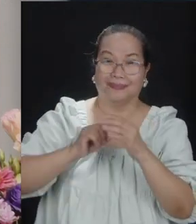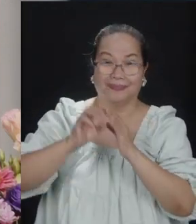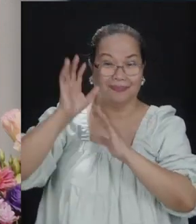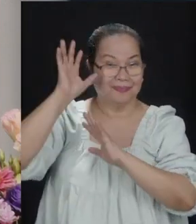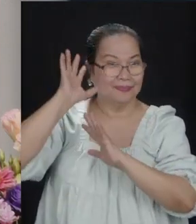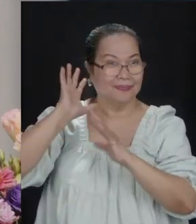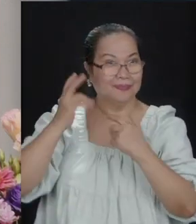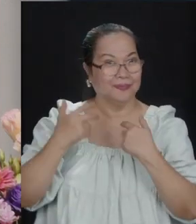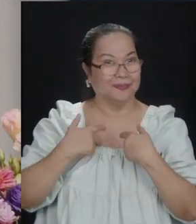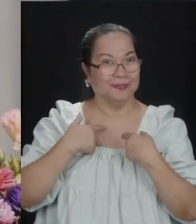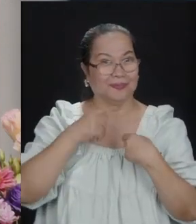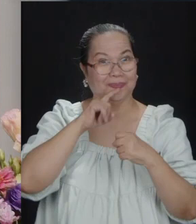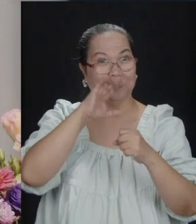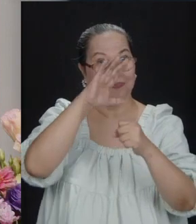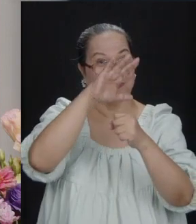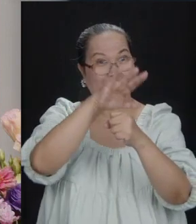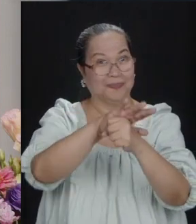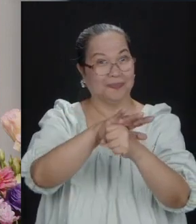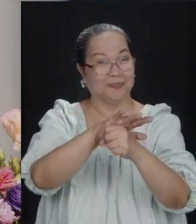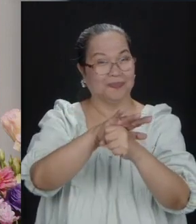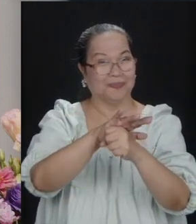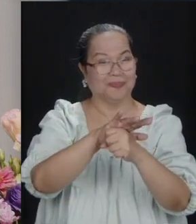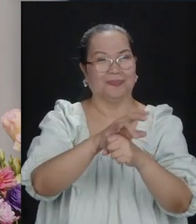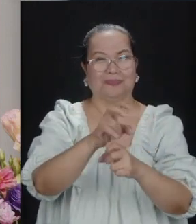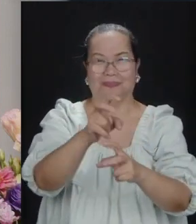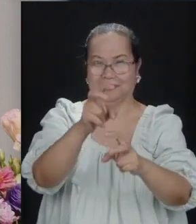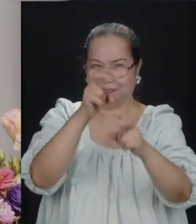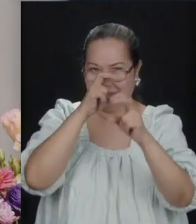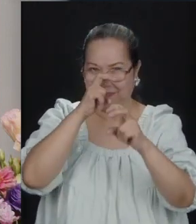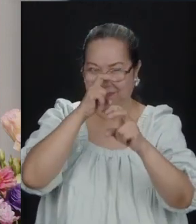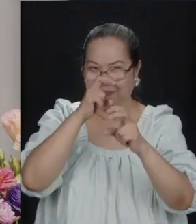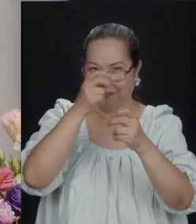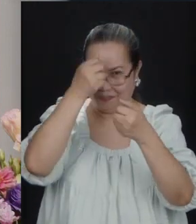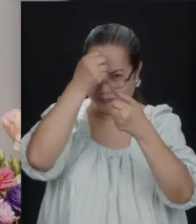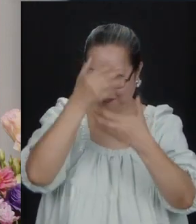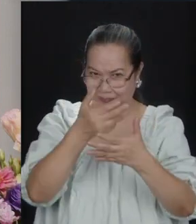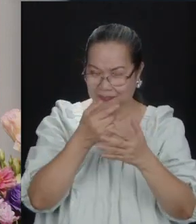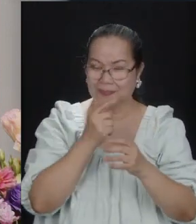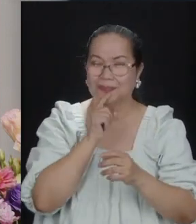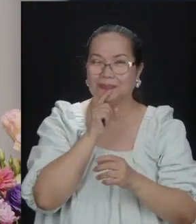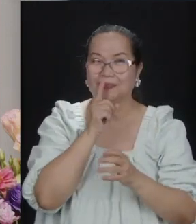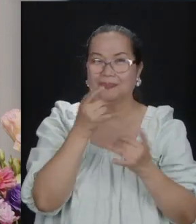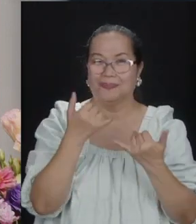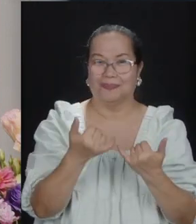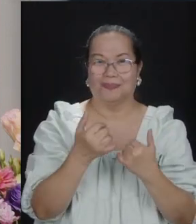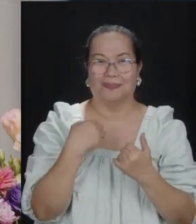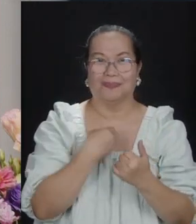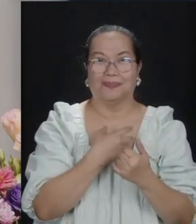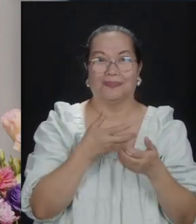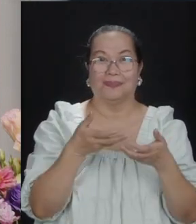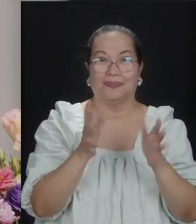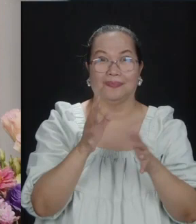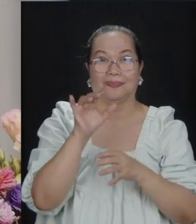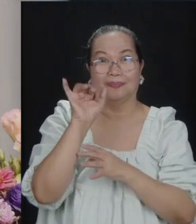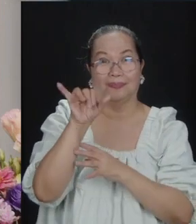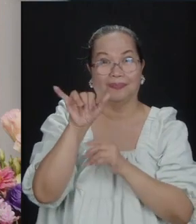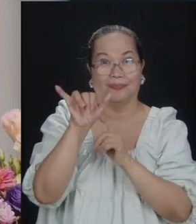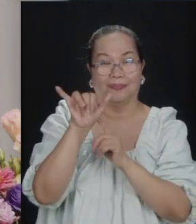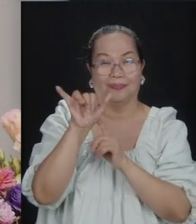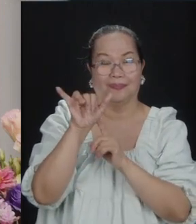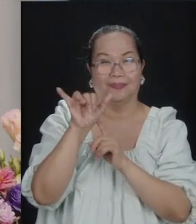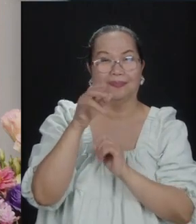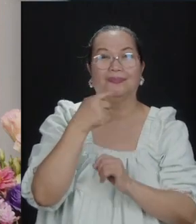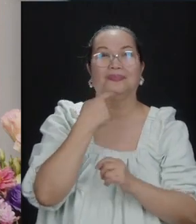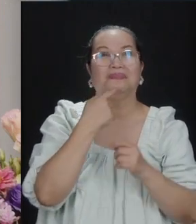they made vows but were strictly commanded to honor their vows. Today, we let our yes be yes and our